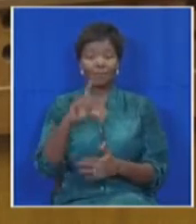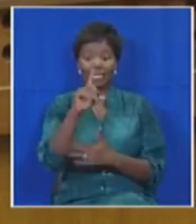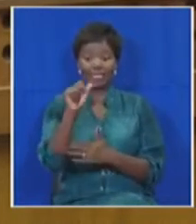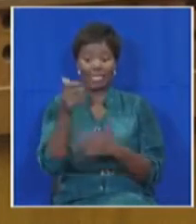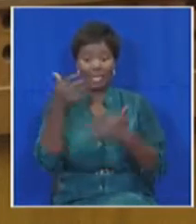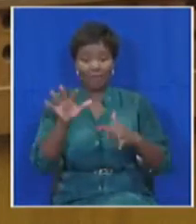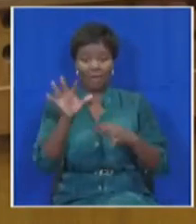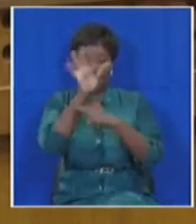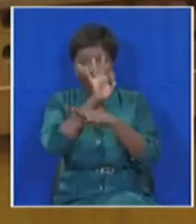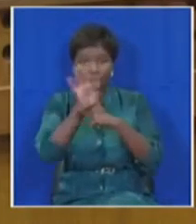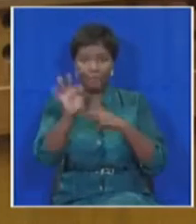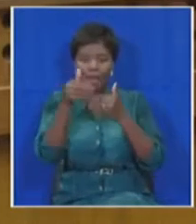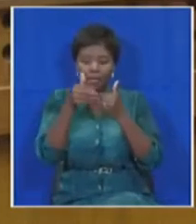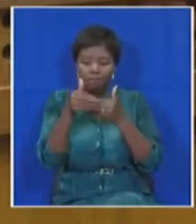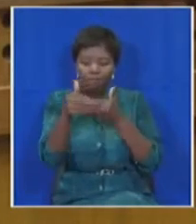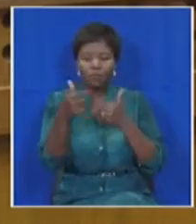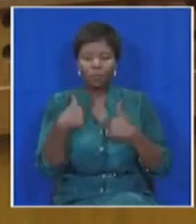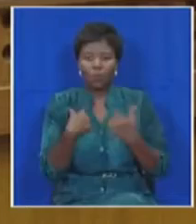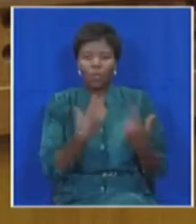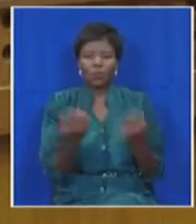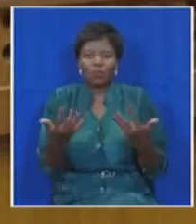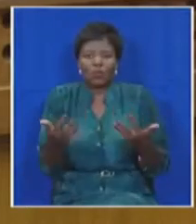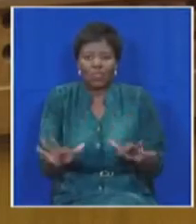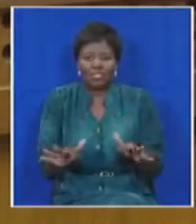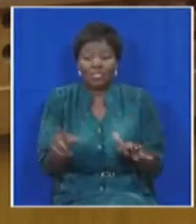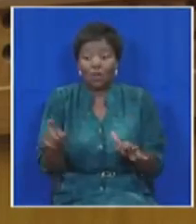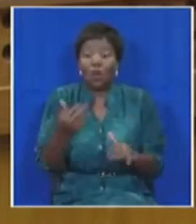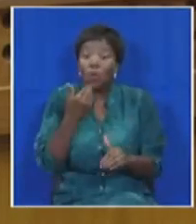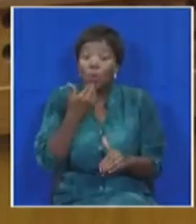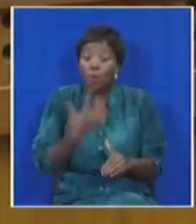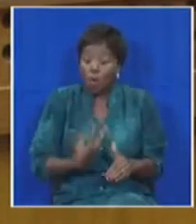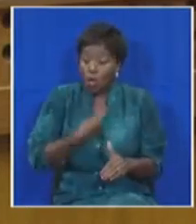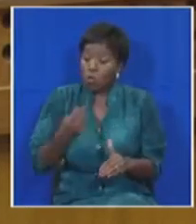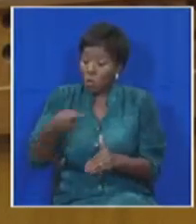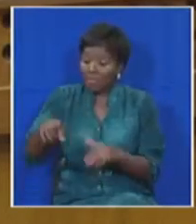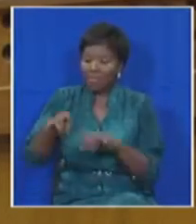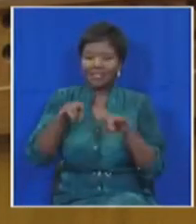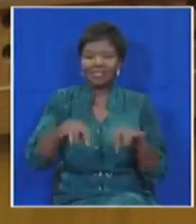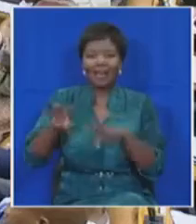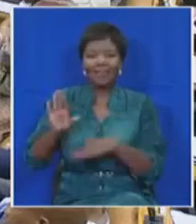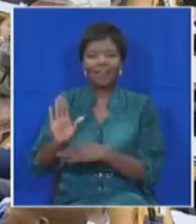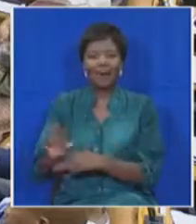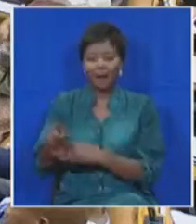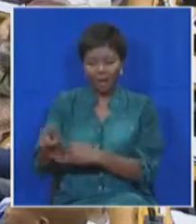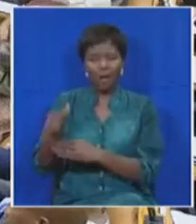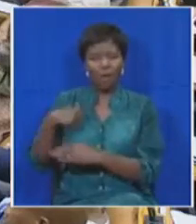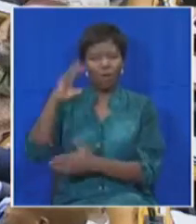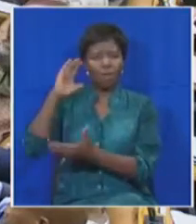up a rescue plan for this lost generation, a future we all believe in.